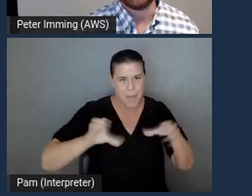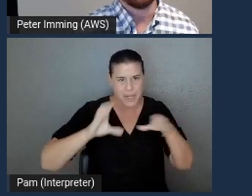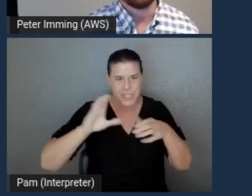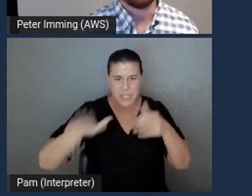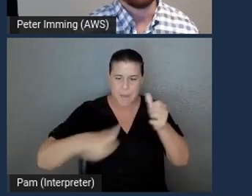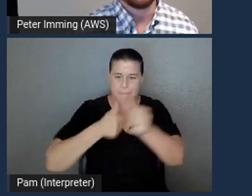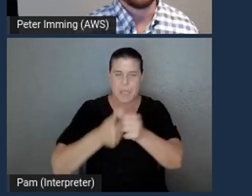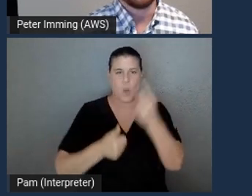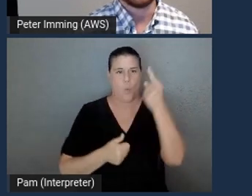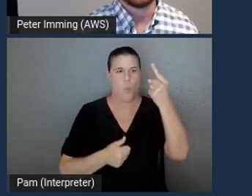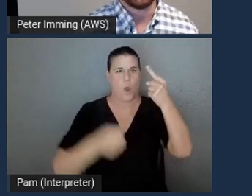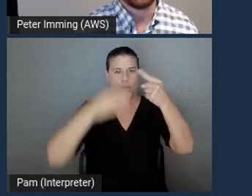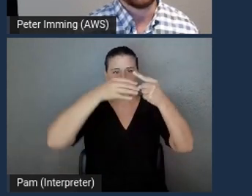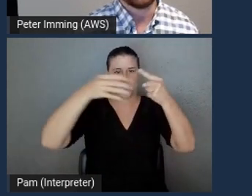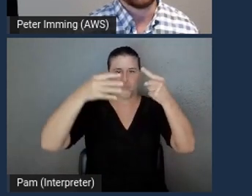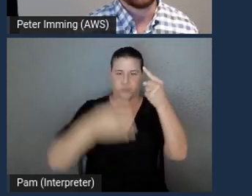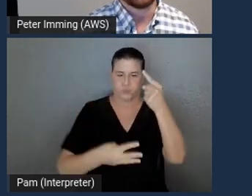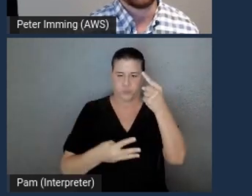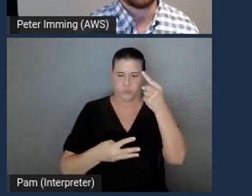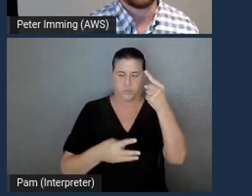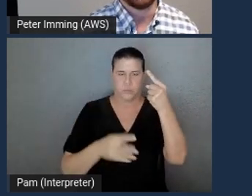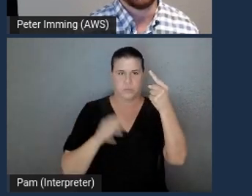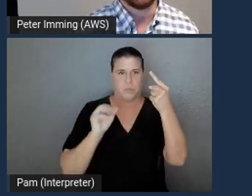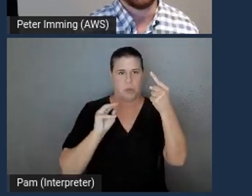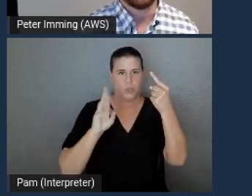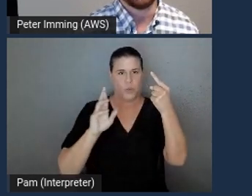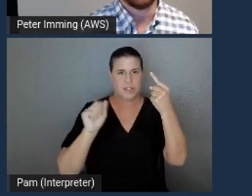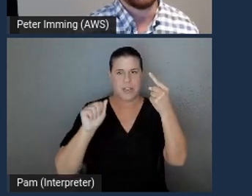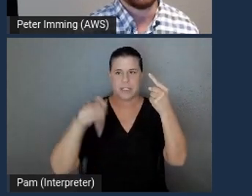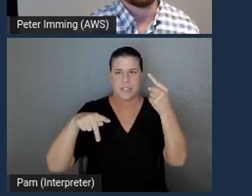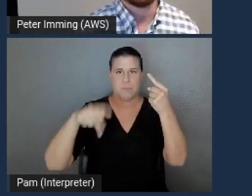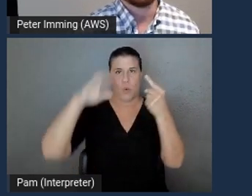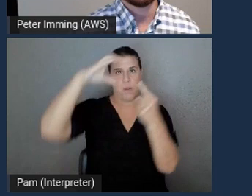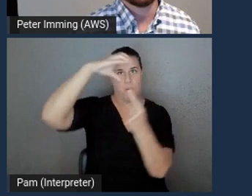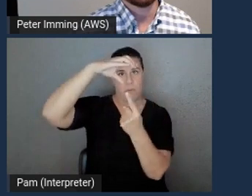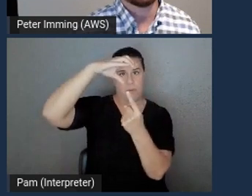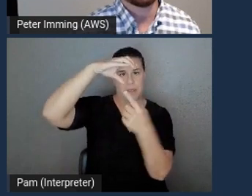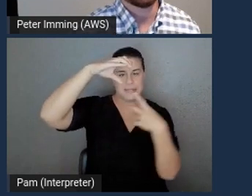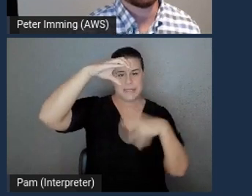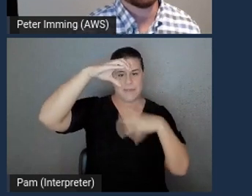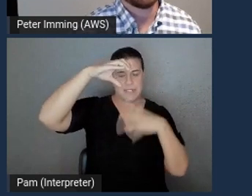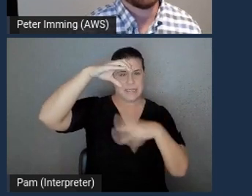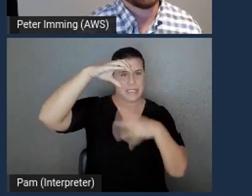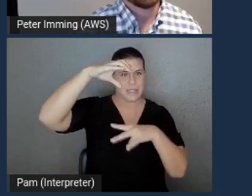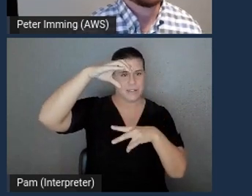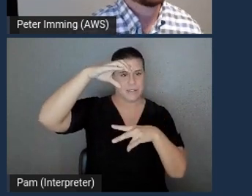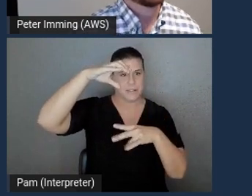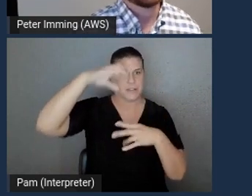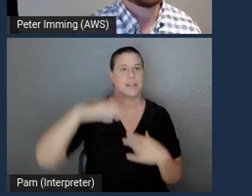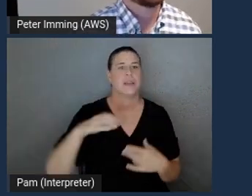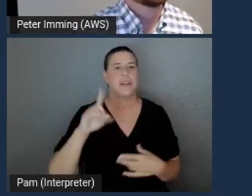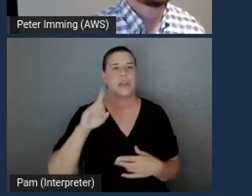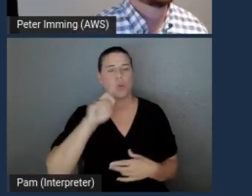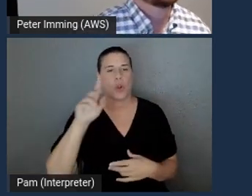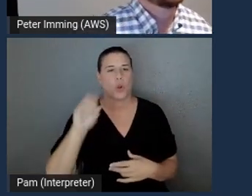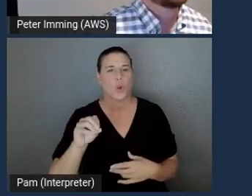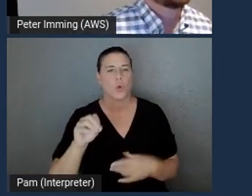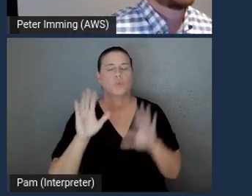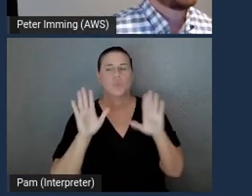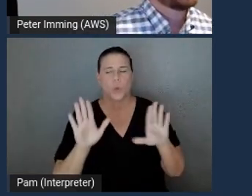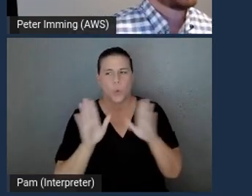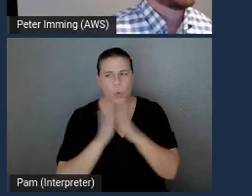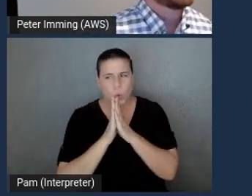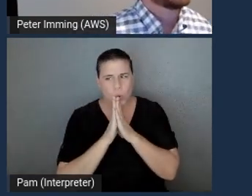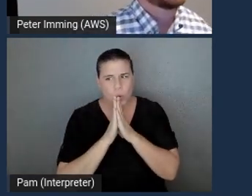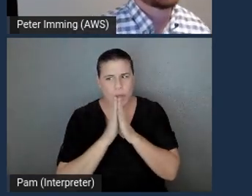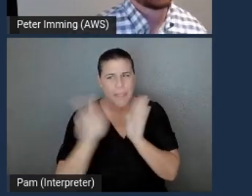one single multi-region access point, just to kind of show what it looks like here. And so this is